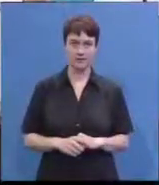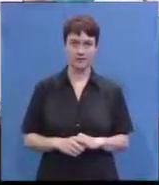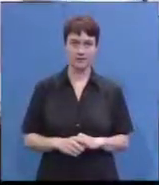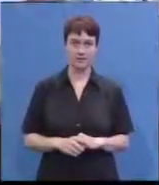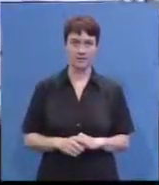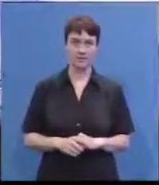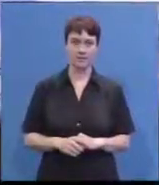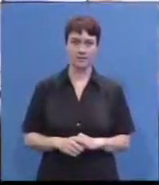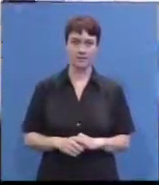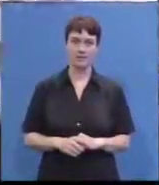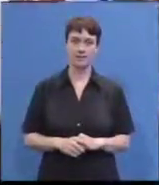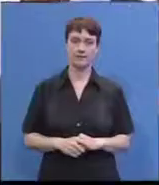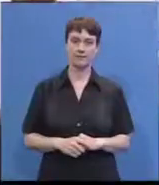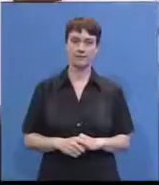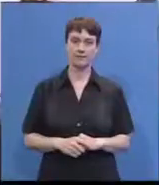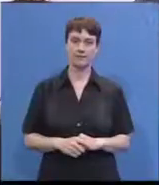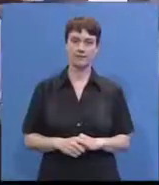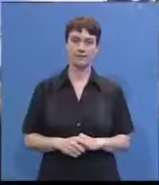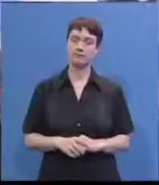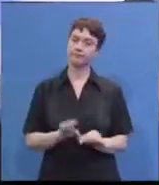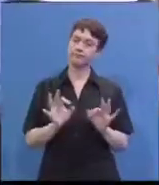as a fitting